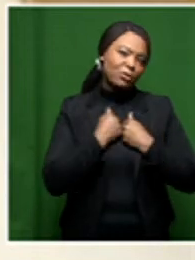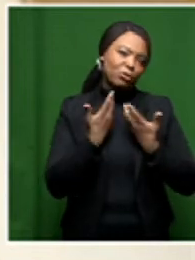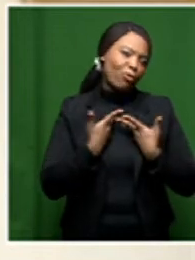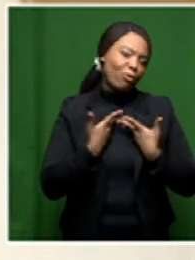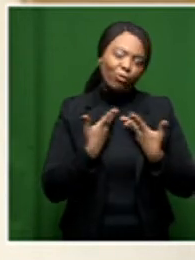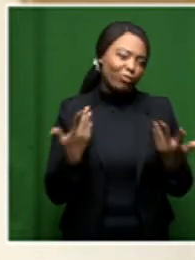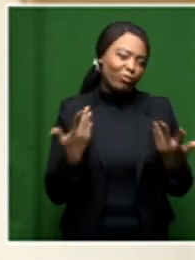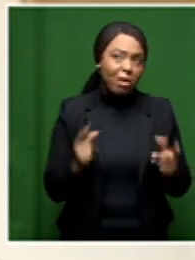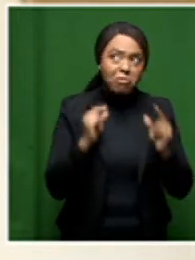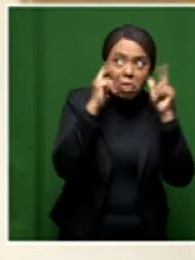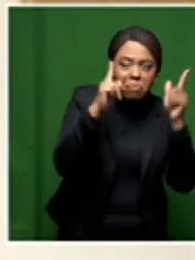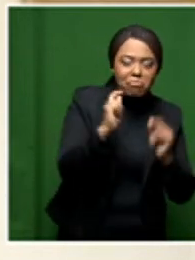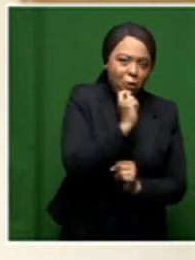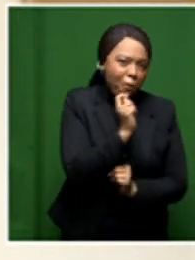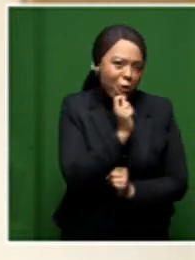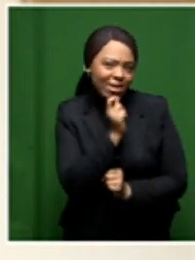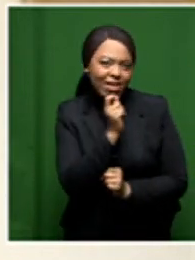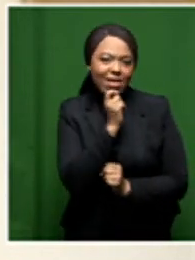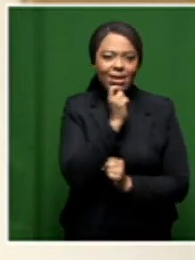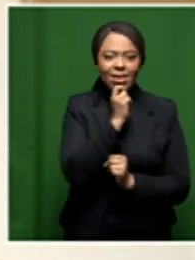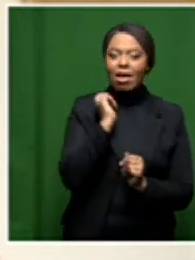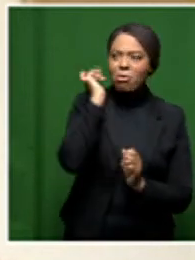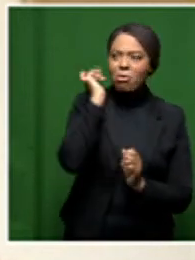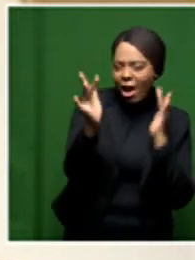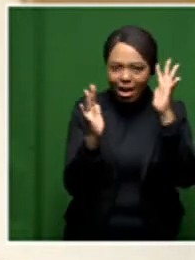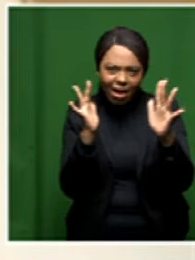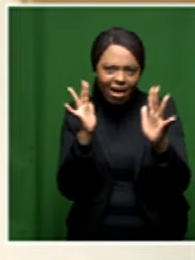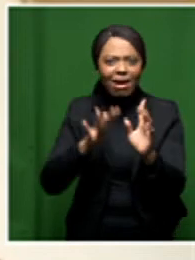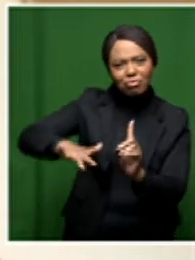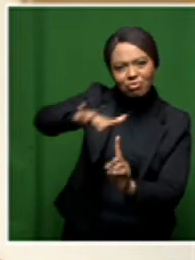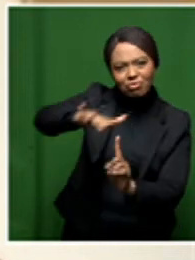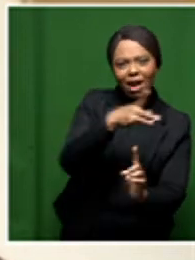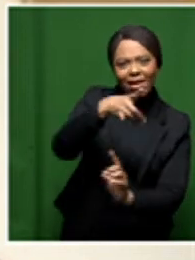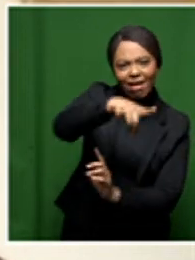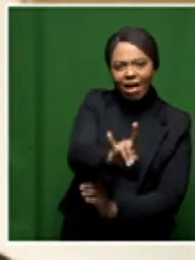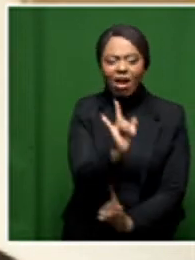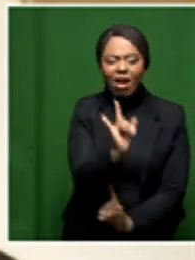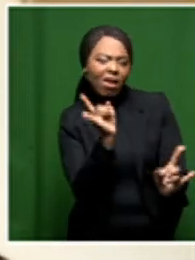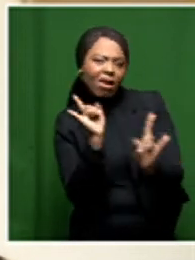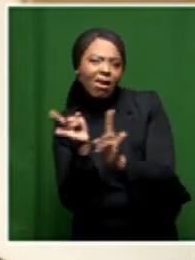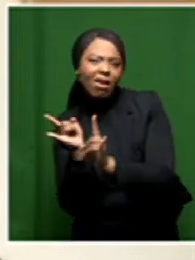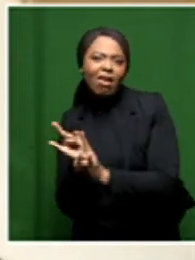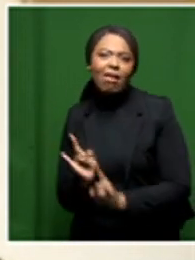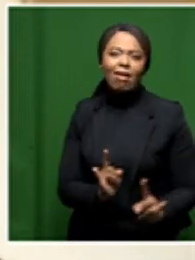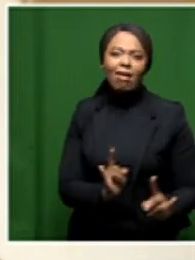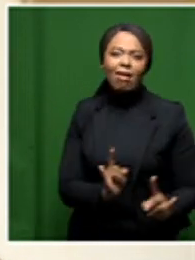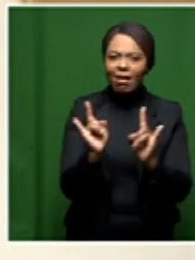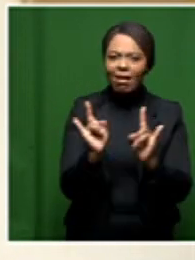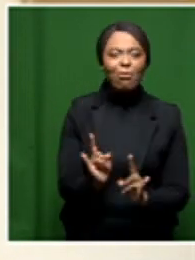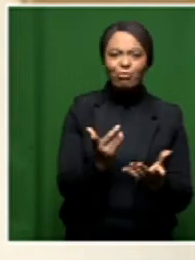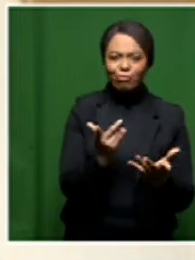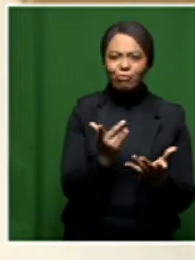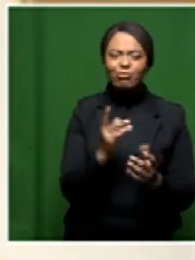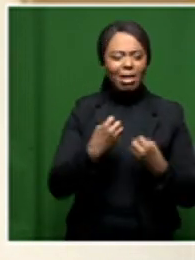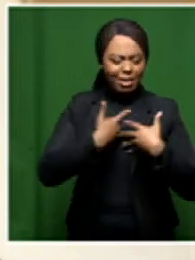in the morning, spending time in nature. I can't imagine it doing anything else. I